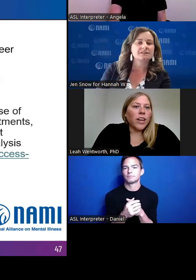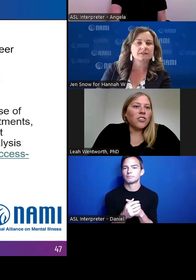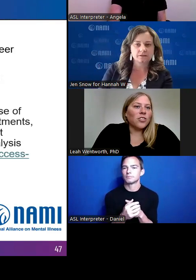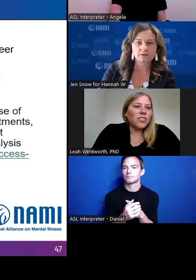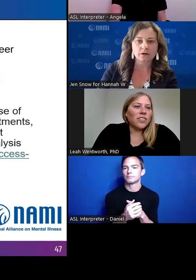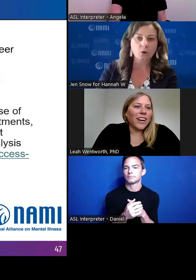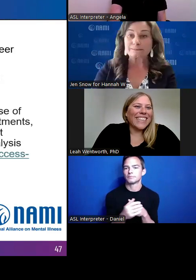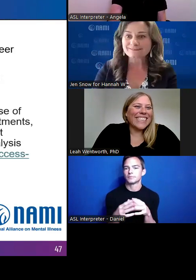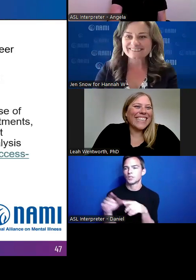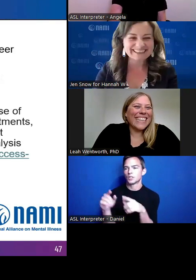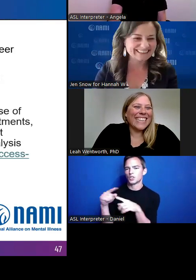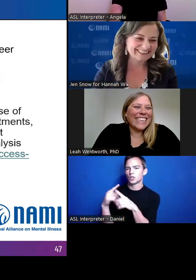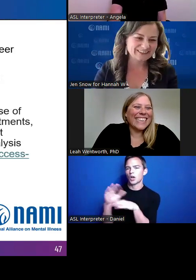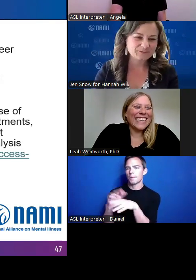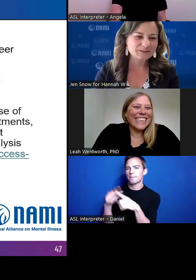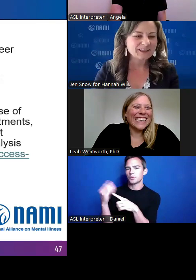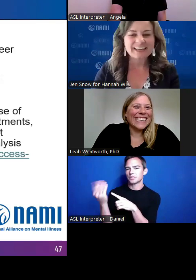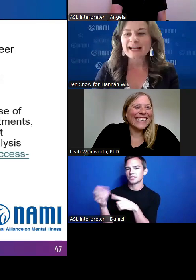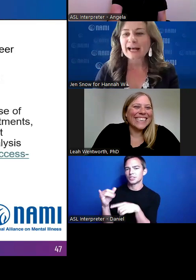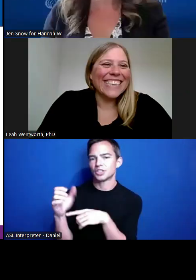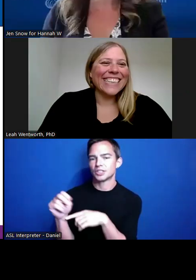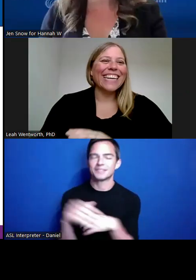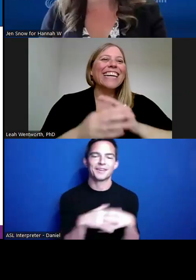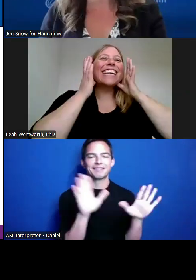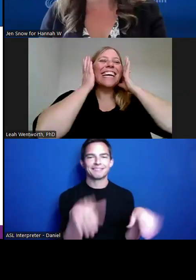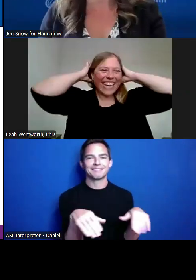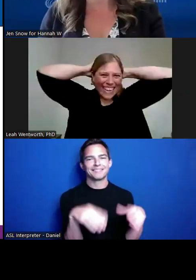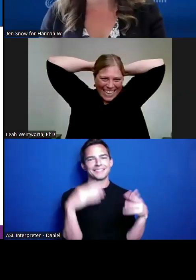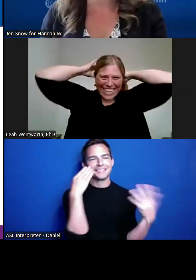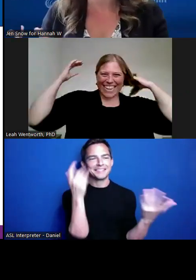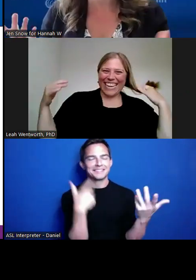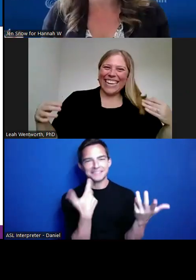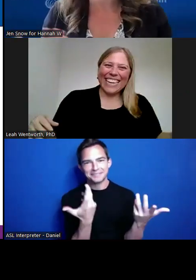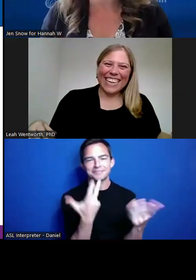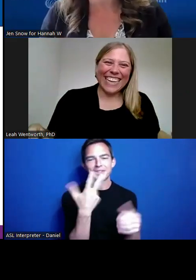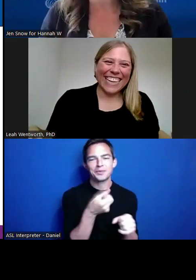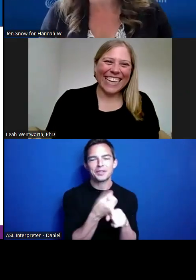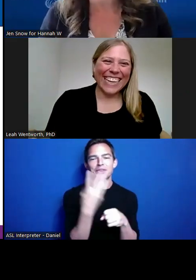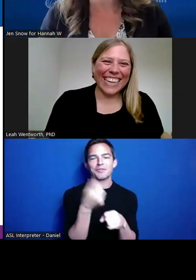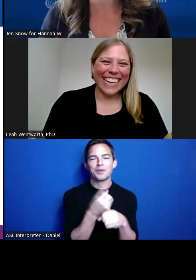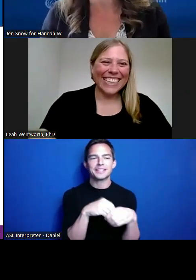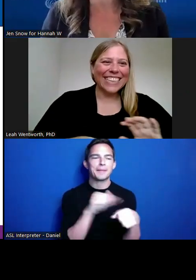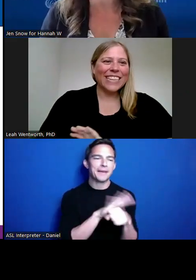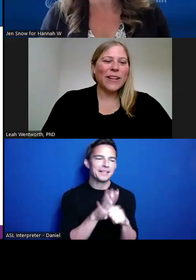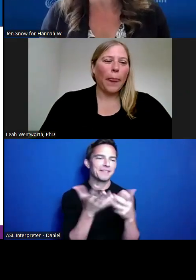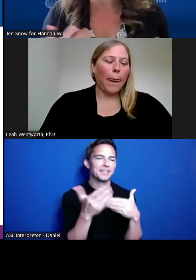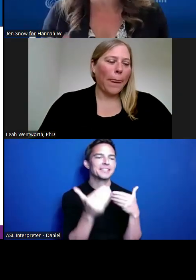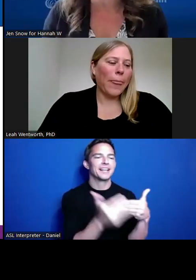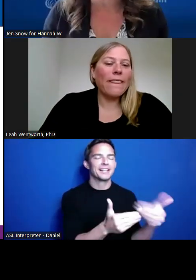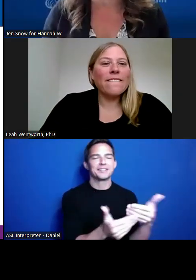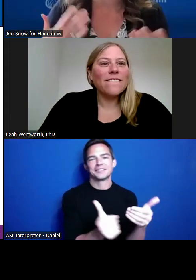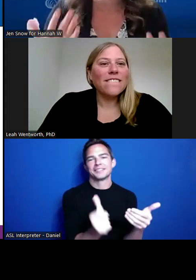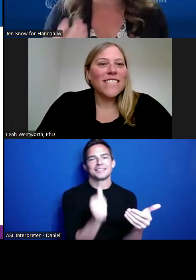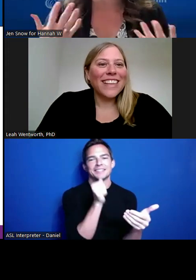You're muted, Jen. Sorry. Guys, I know that we're 3-4 years into the pandemic, but it wouldn't be a